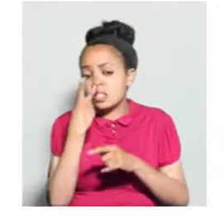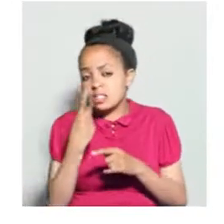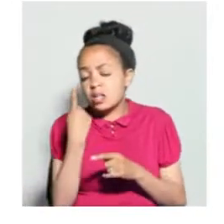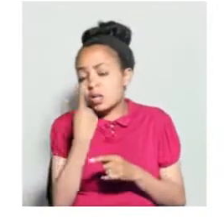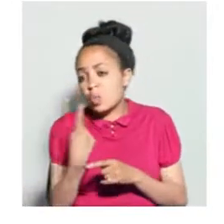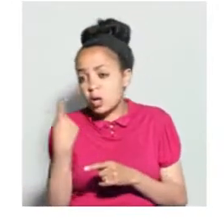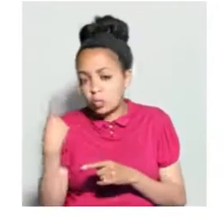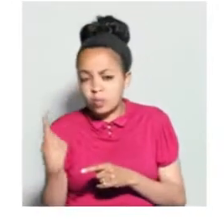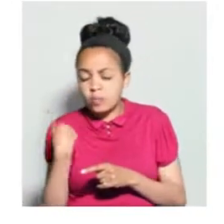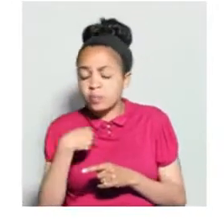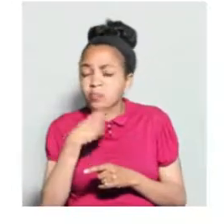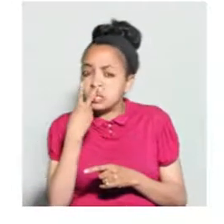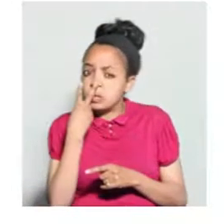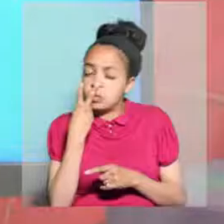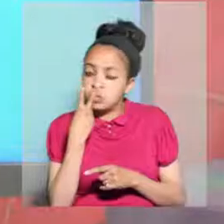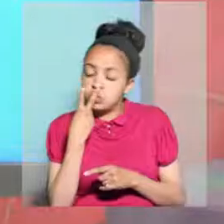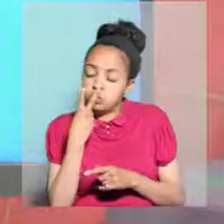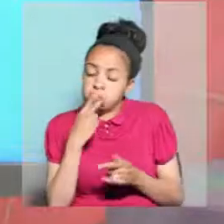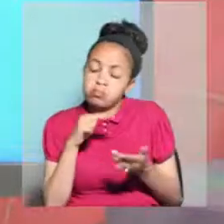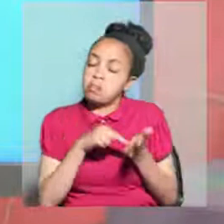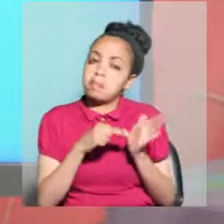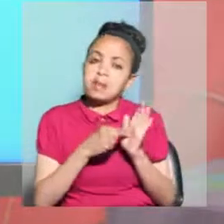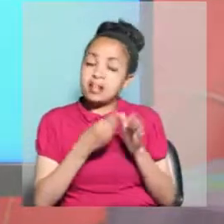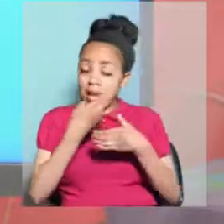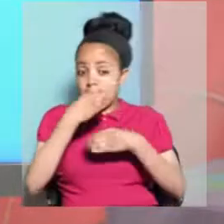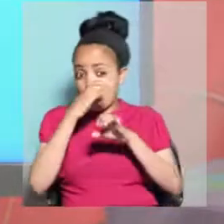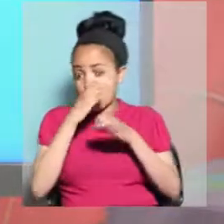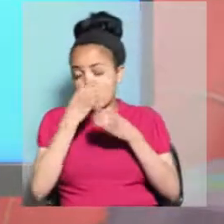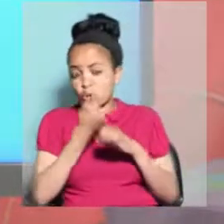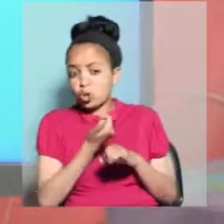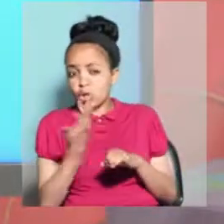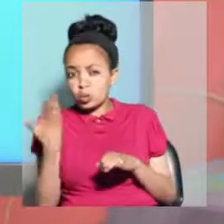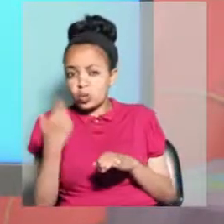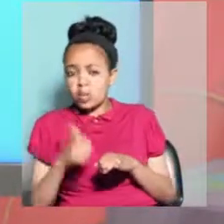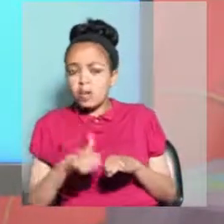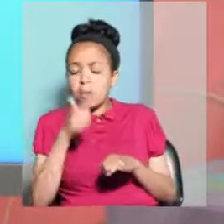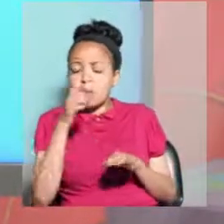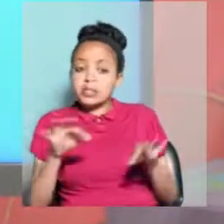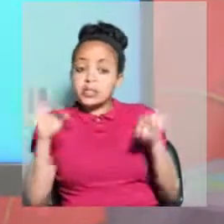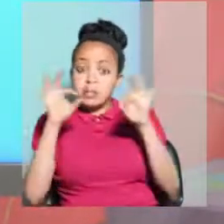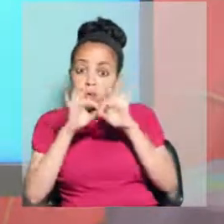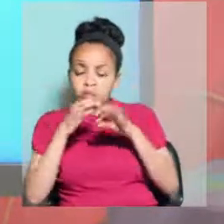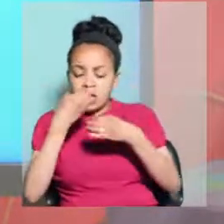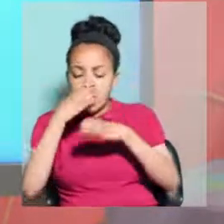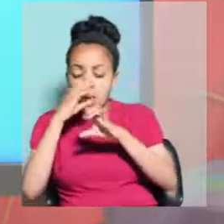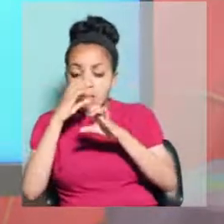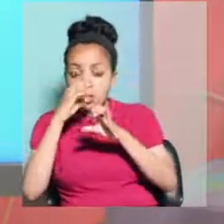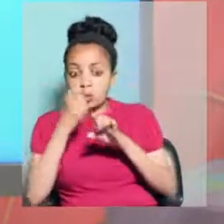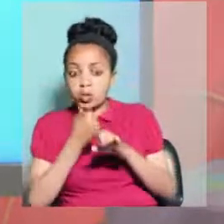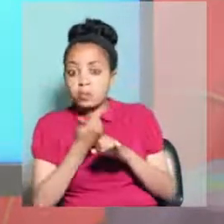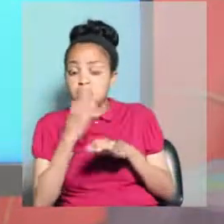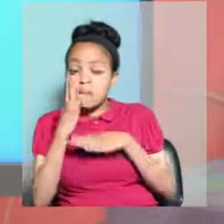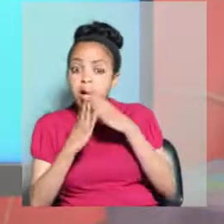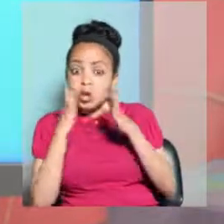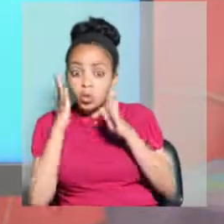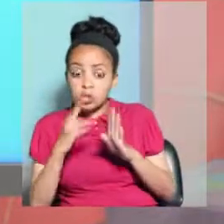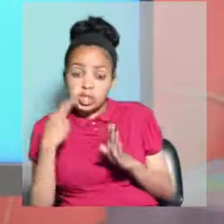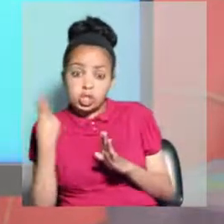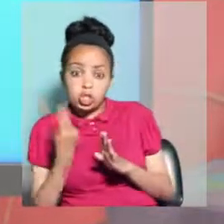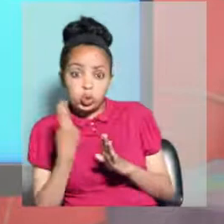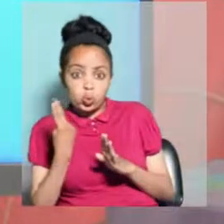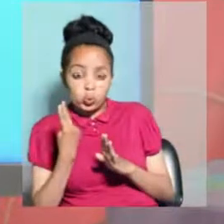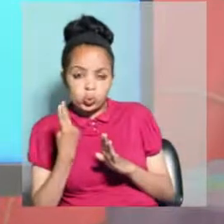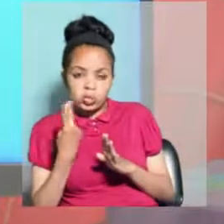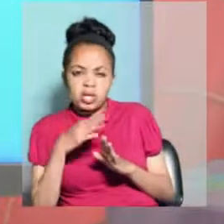one. When we say laboratory tool, the most important laboratory tool that biologists can be